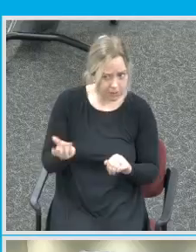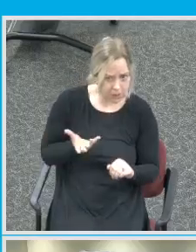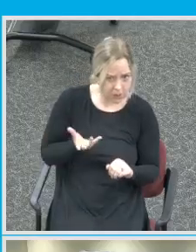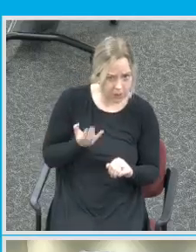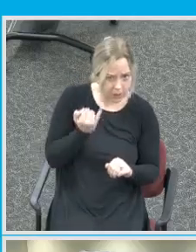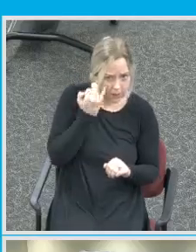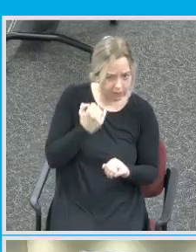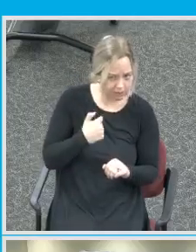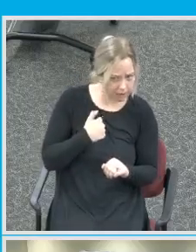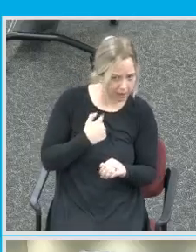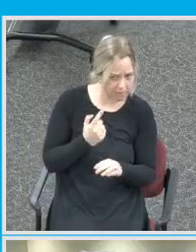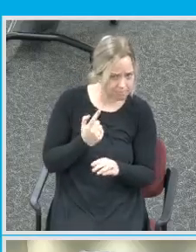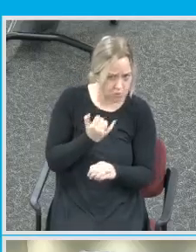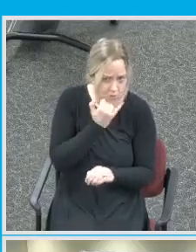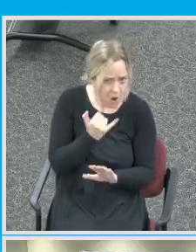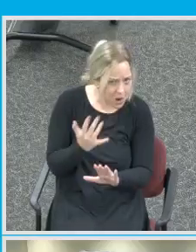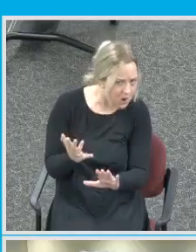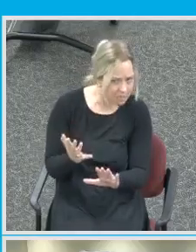me.